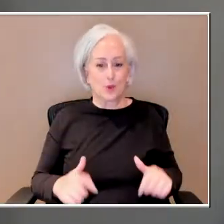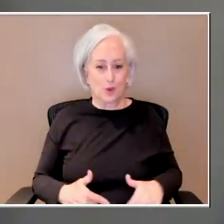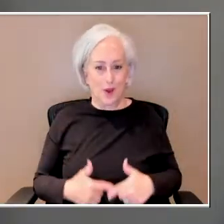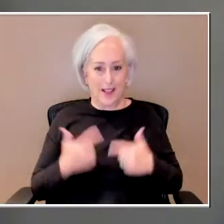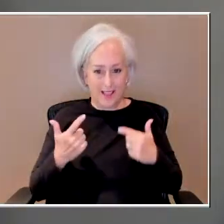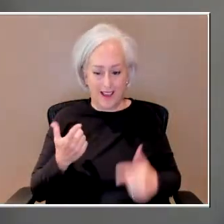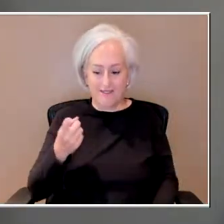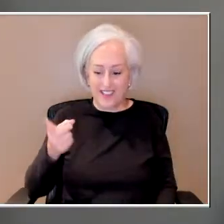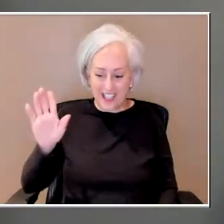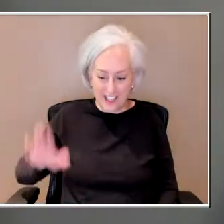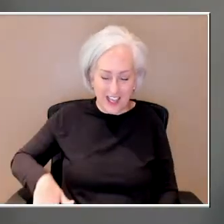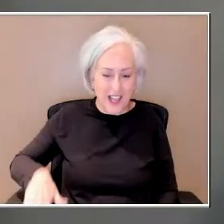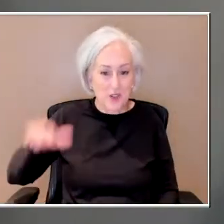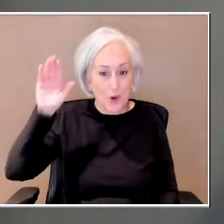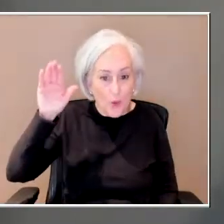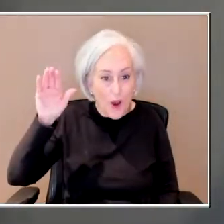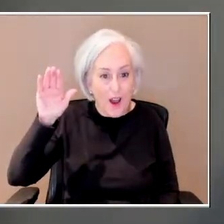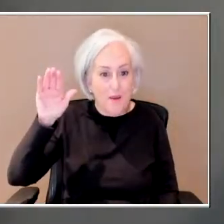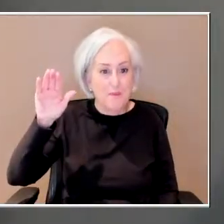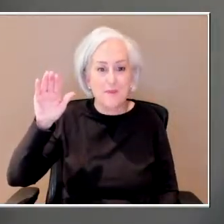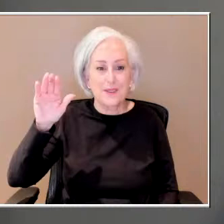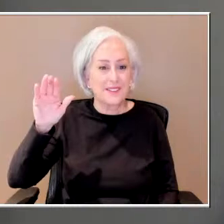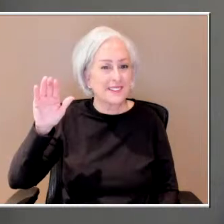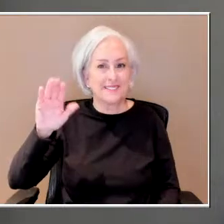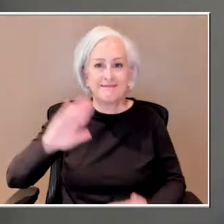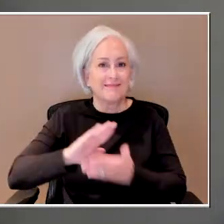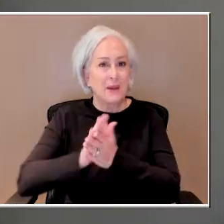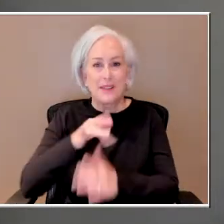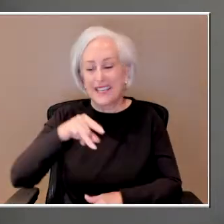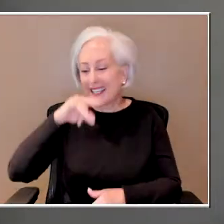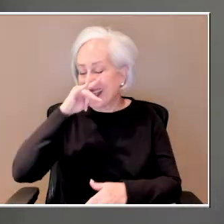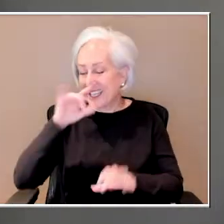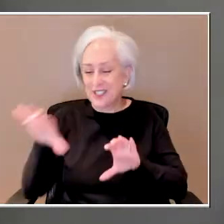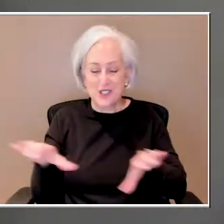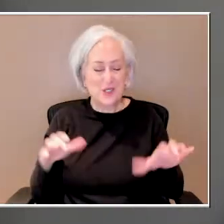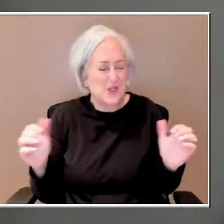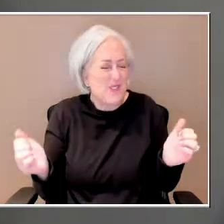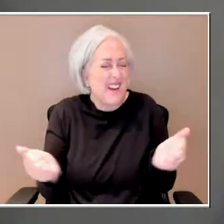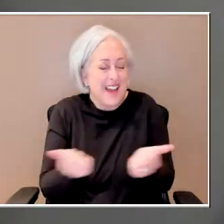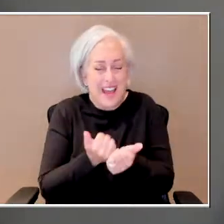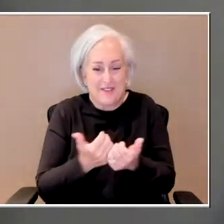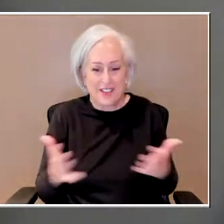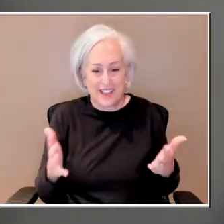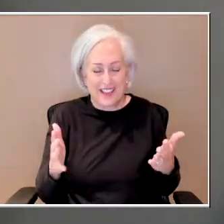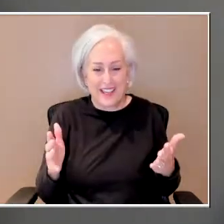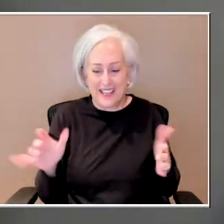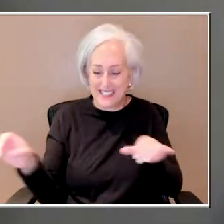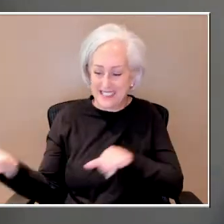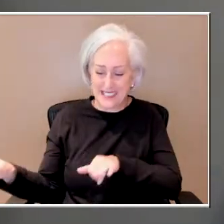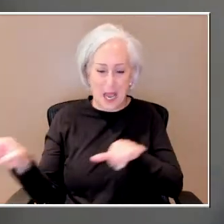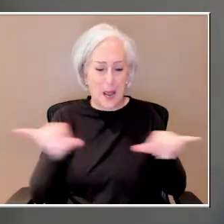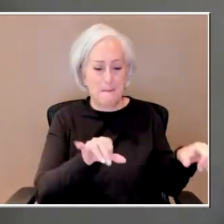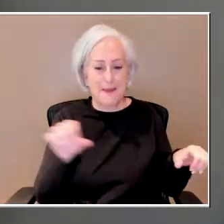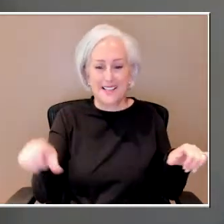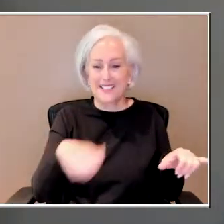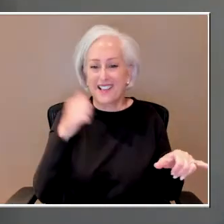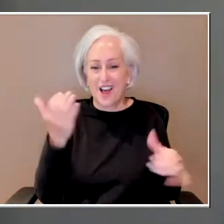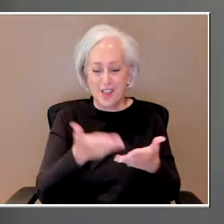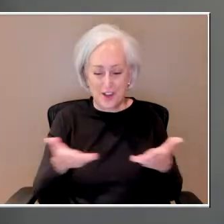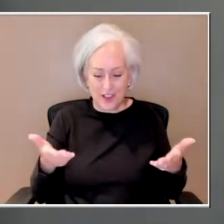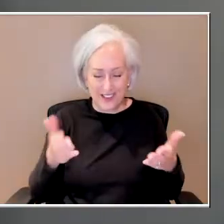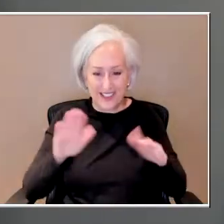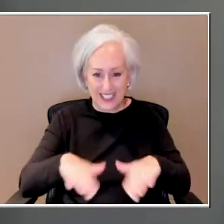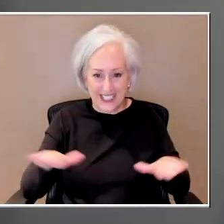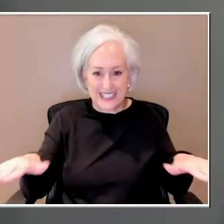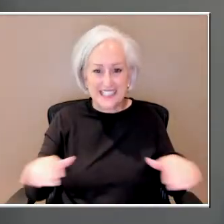up and be a kid that can do everything that all the other kids do, and have his dreams